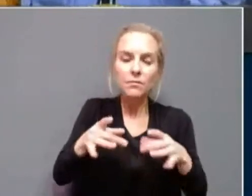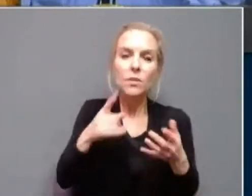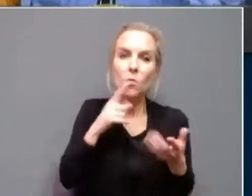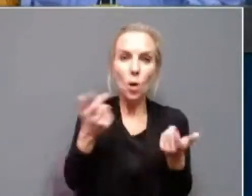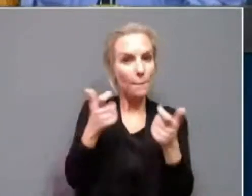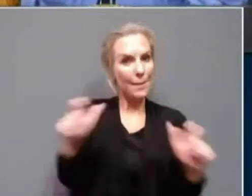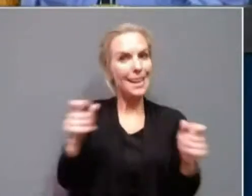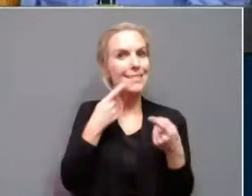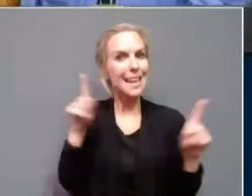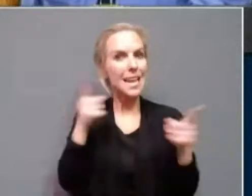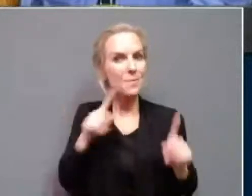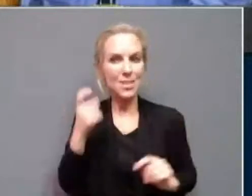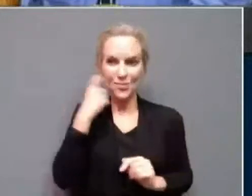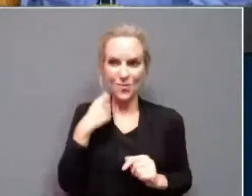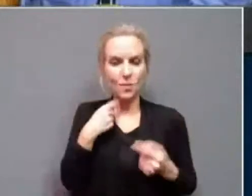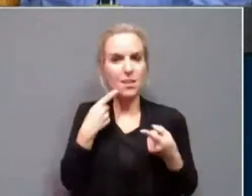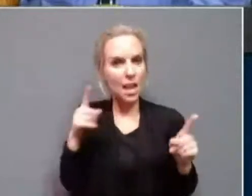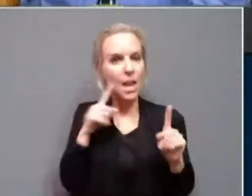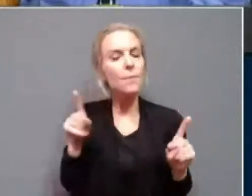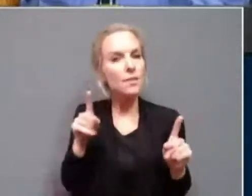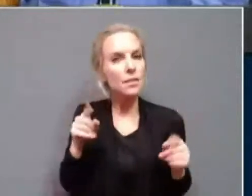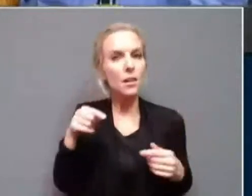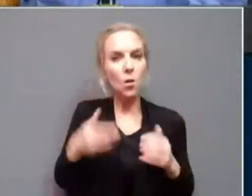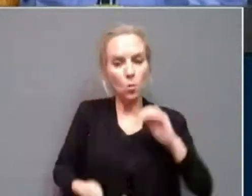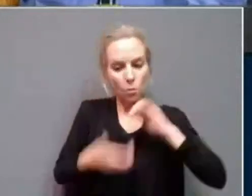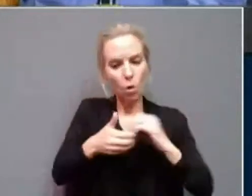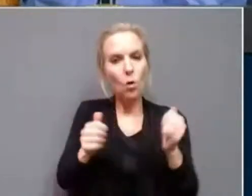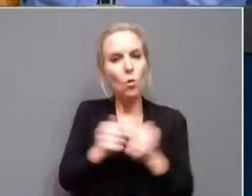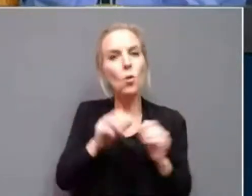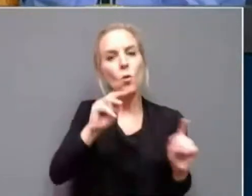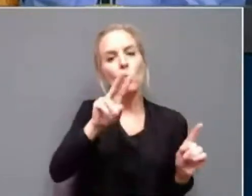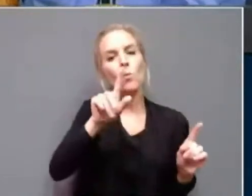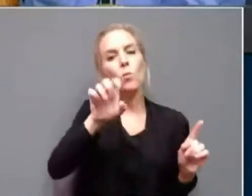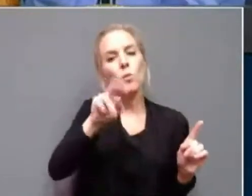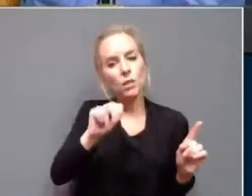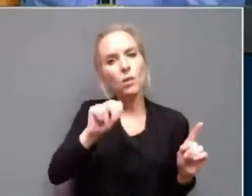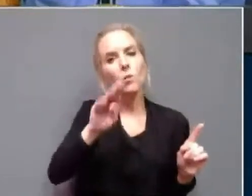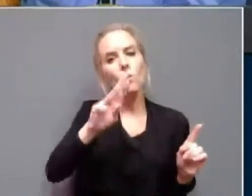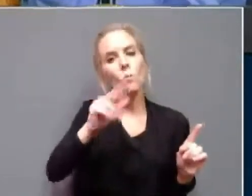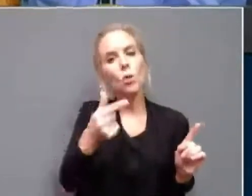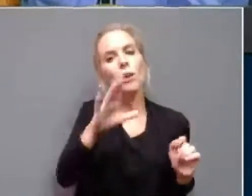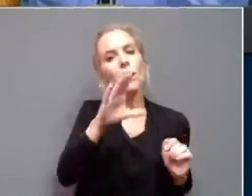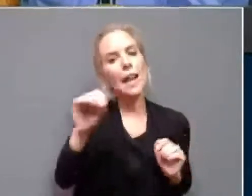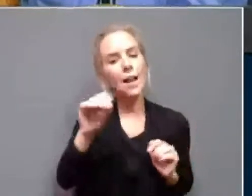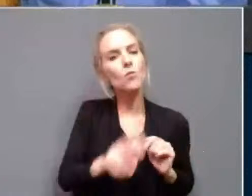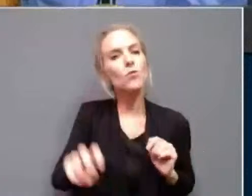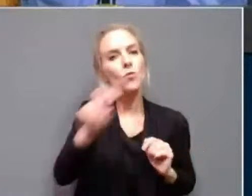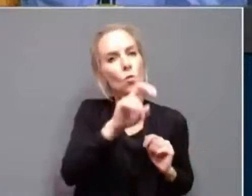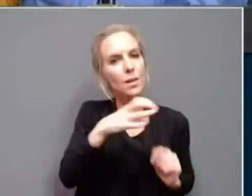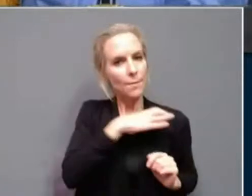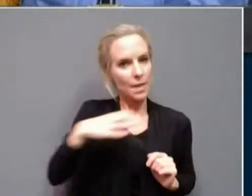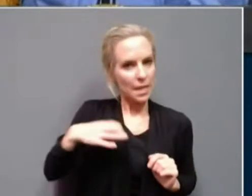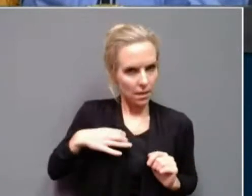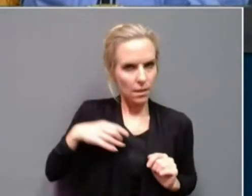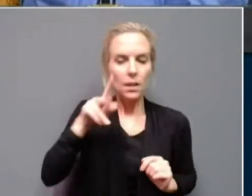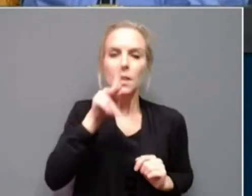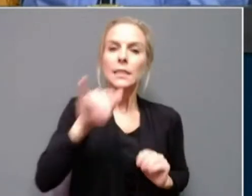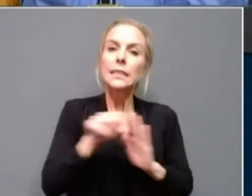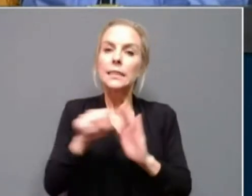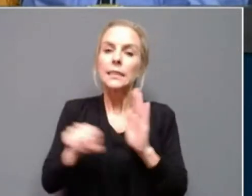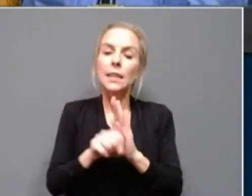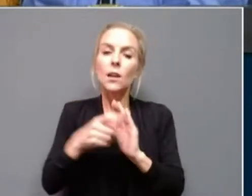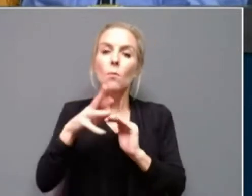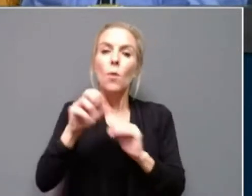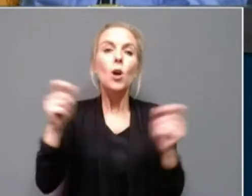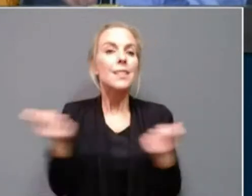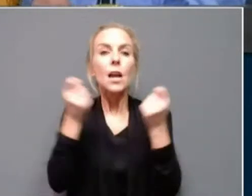just this last week. In partnership with the Muhlenberg County Tourism Commission, Kentucky State Parks celebrated the grand opening